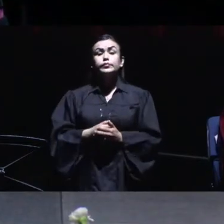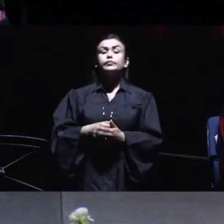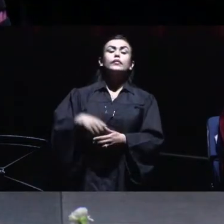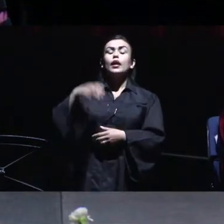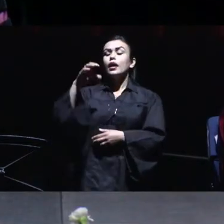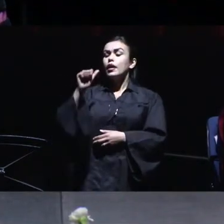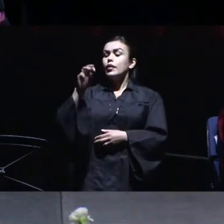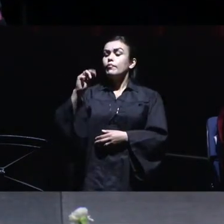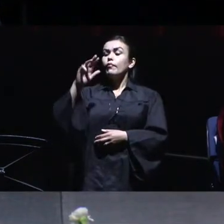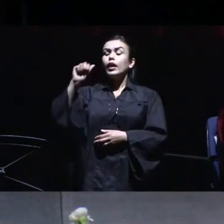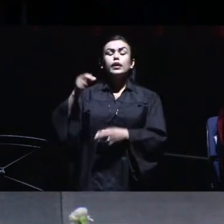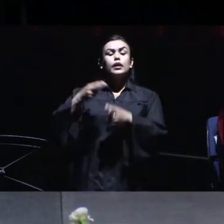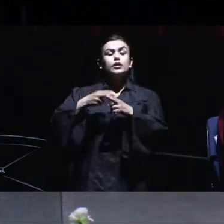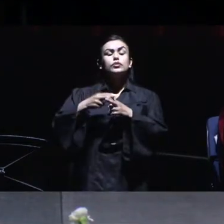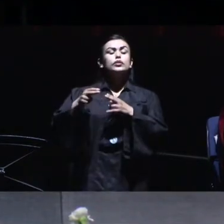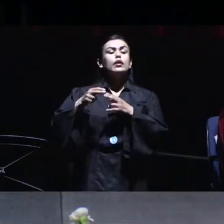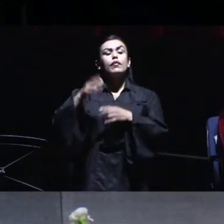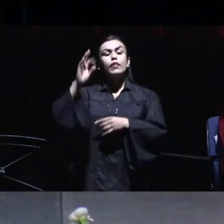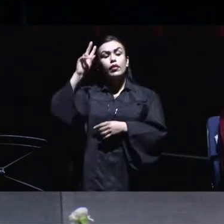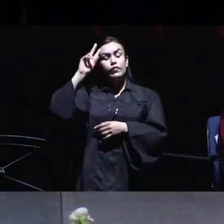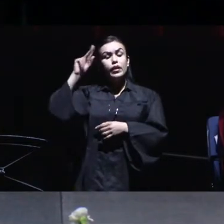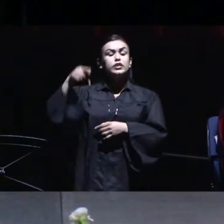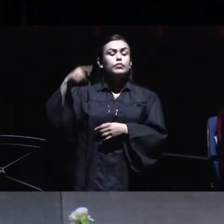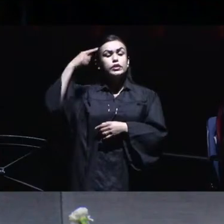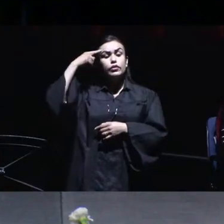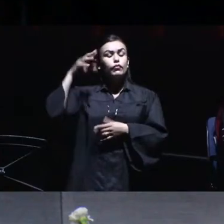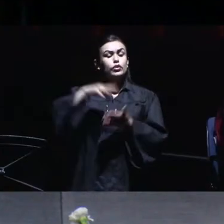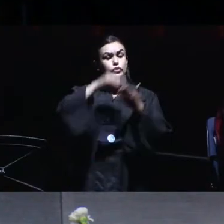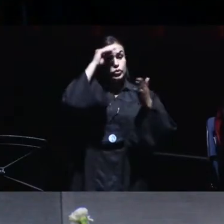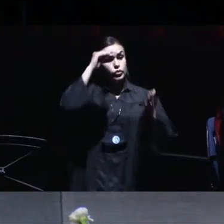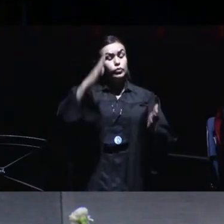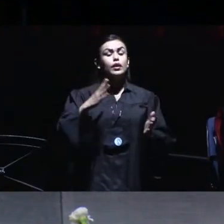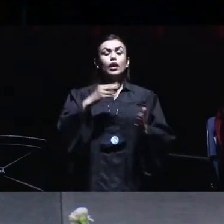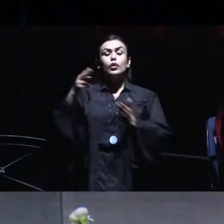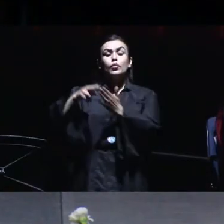Carlos Amaya, Interim Vice President of Student and Enrollment Services,